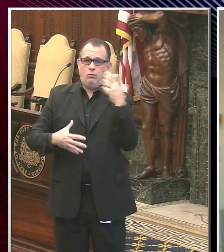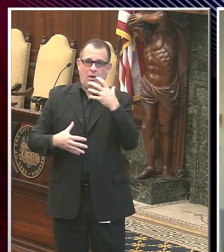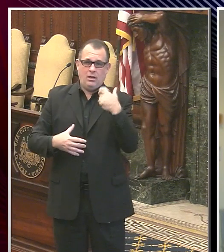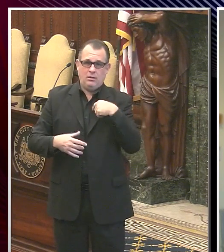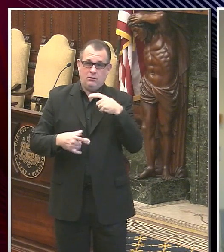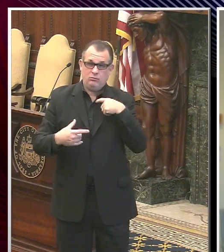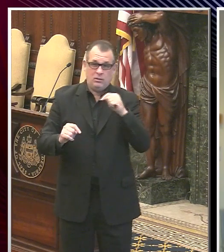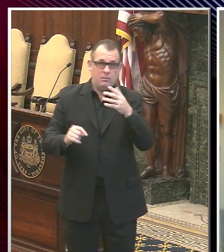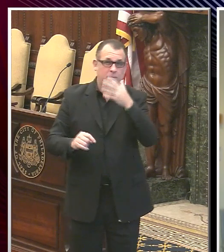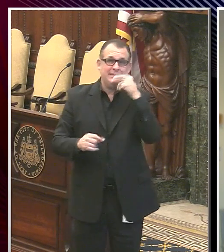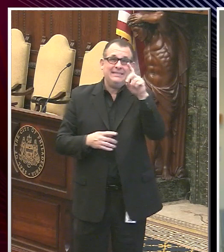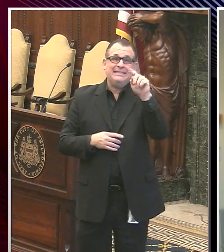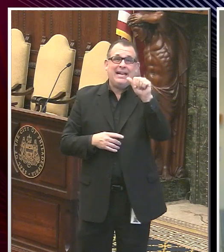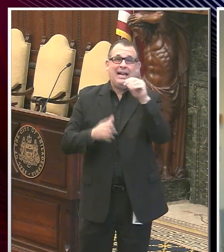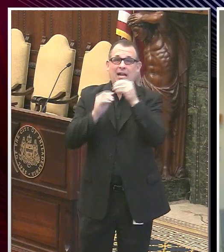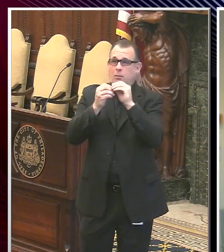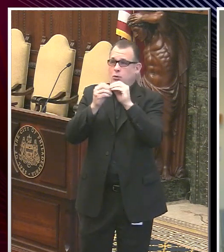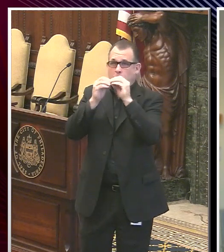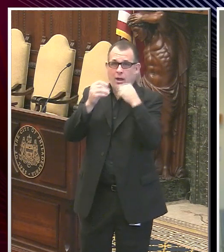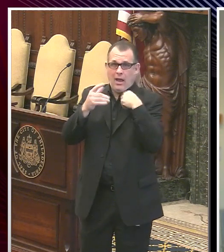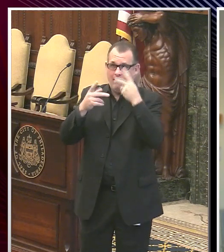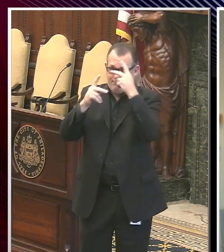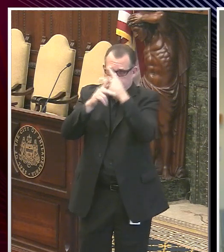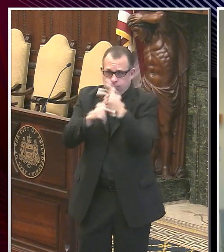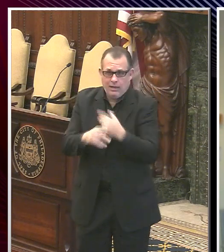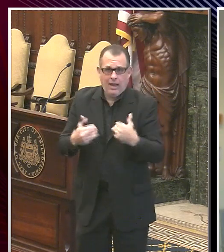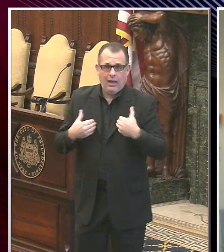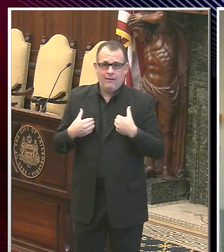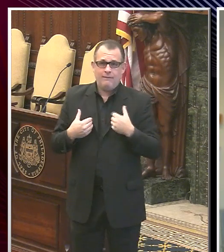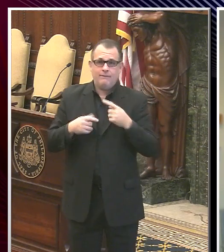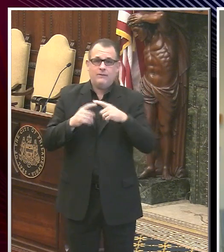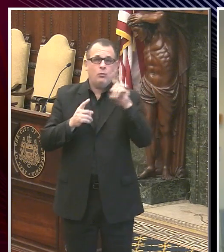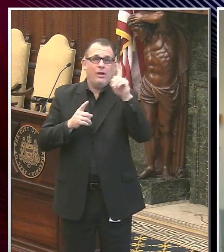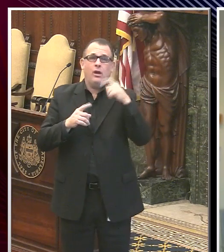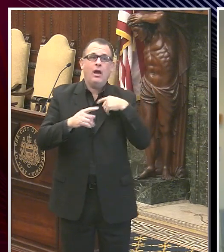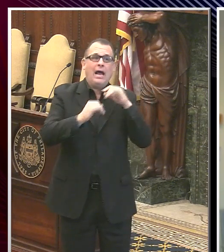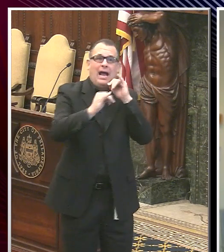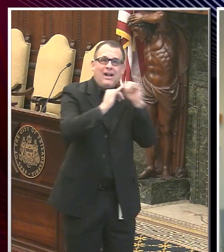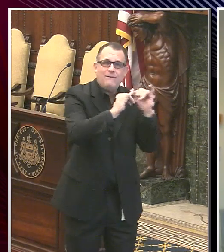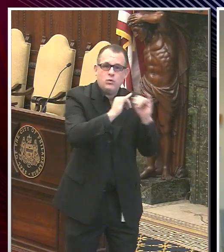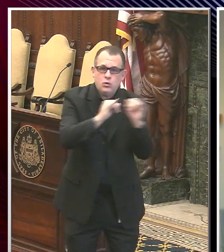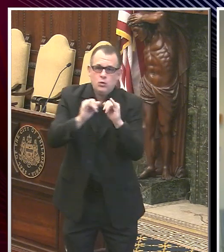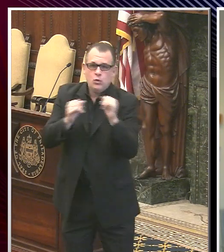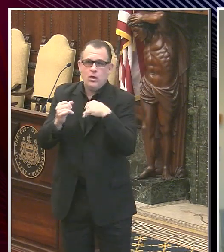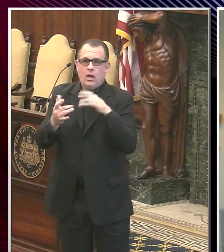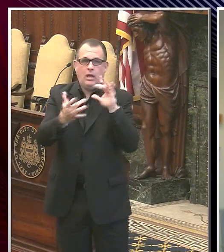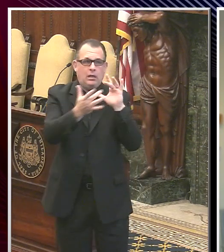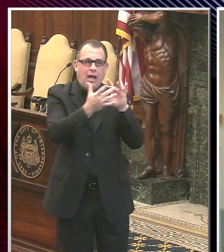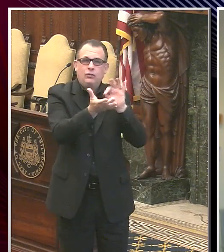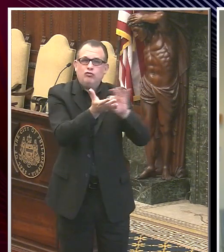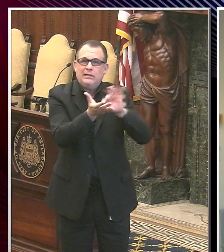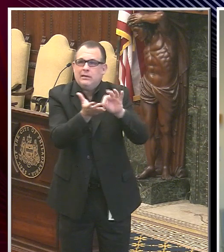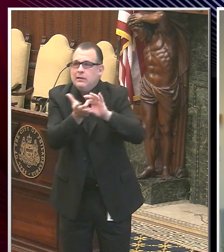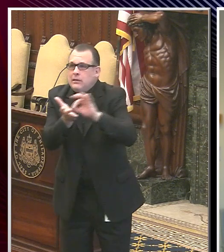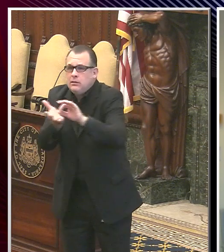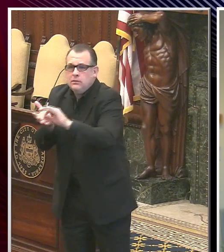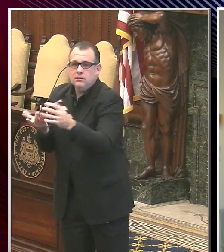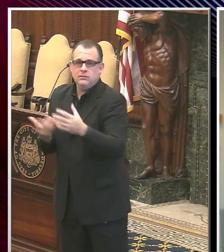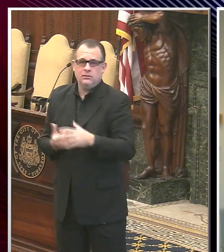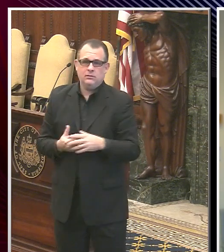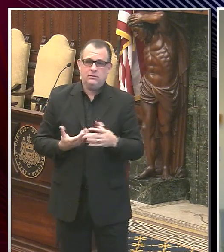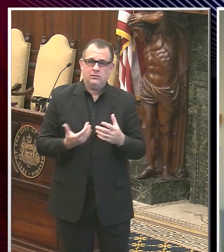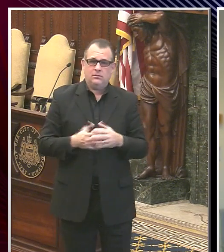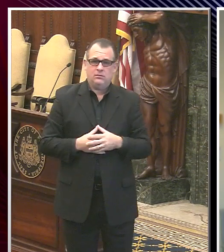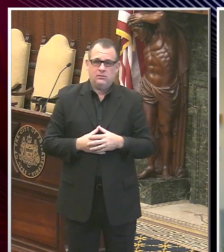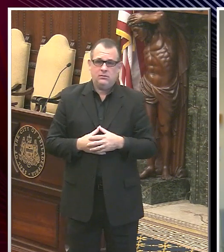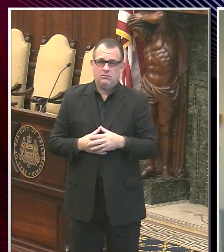available to us. The data comes mostly from our interviews done as part of contact tracing. And those interviews are